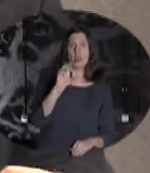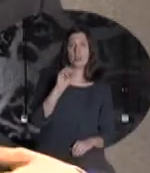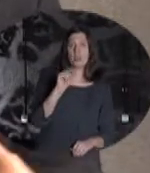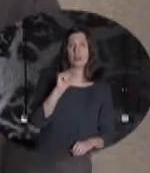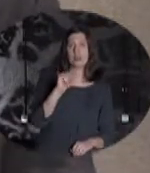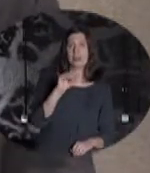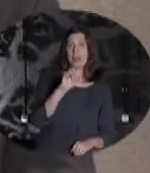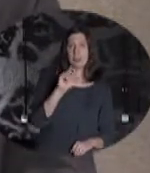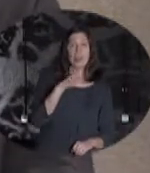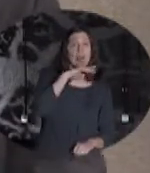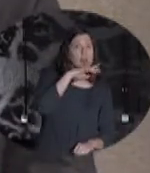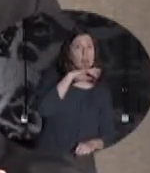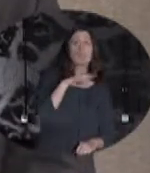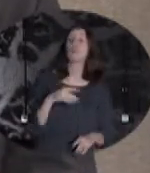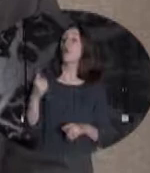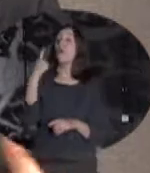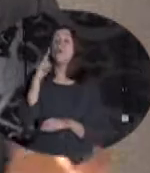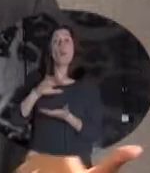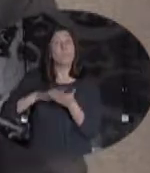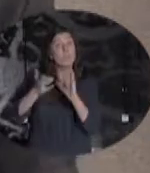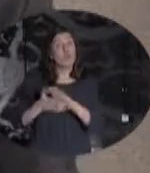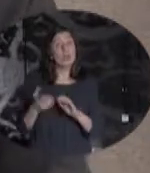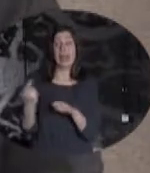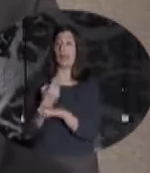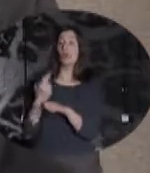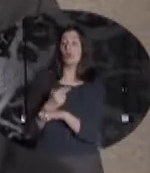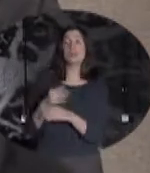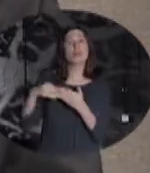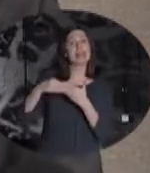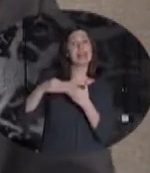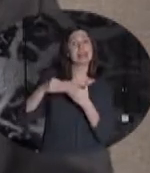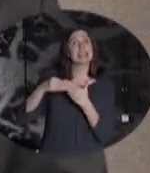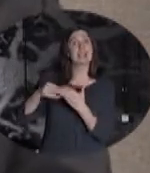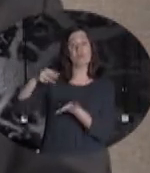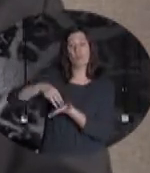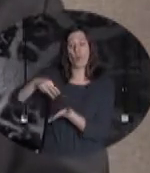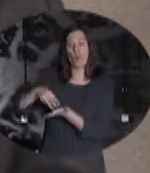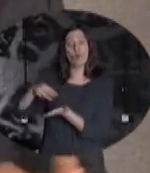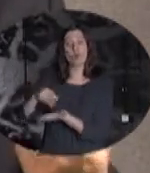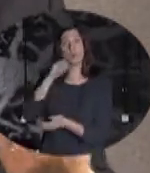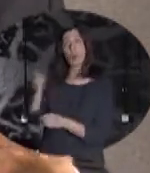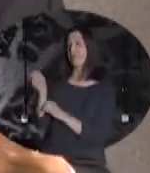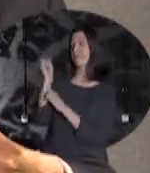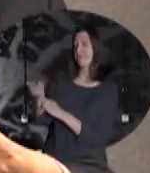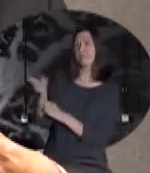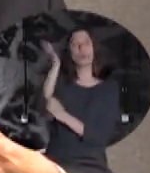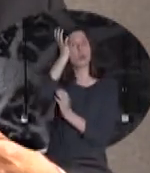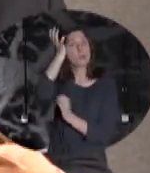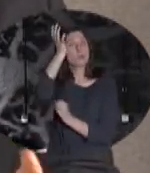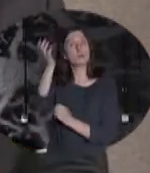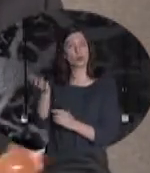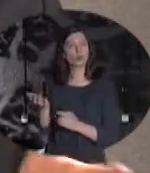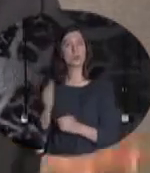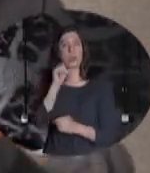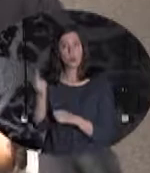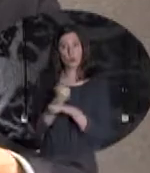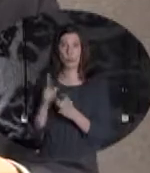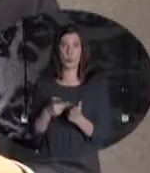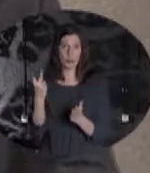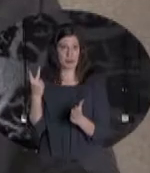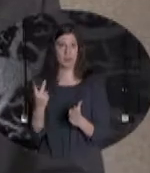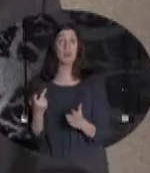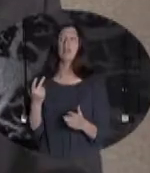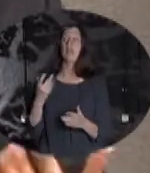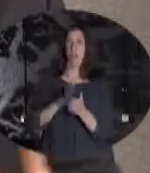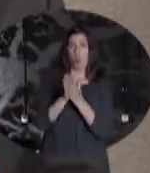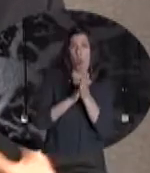like use plastic silverware as I'm preparing it so that I can just throw it out and not have to worry about cleaning it. Or I try to making sure that, you know, I'm washing my hands